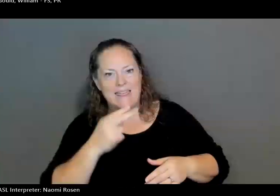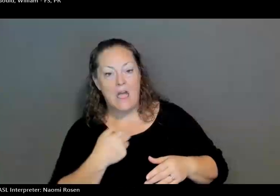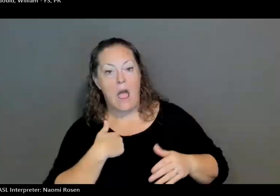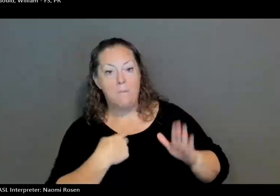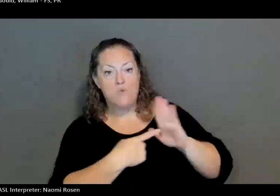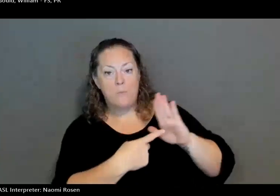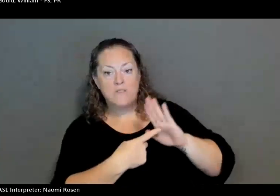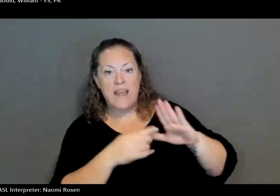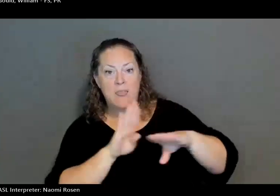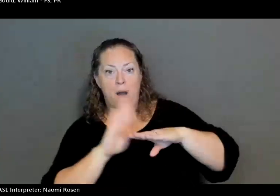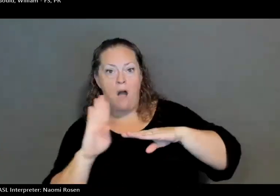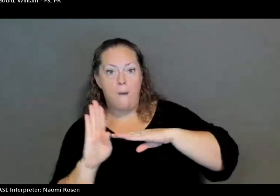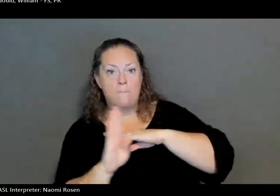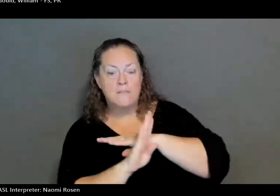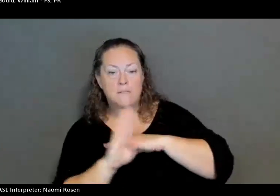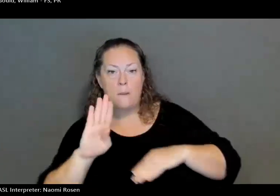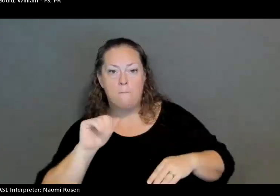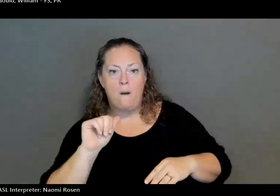Bahamas.